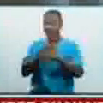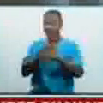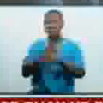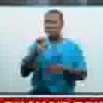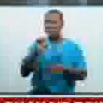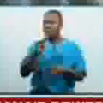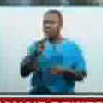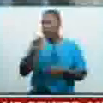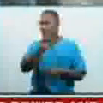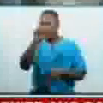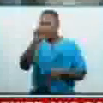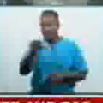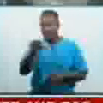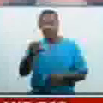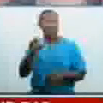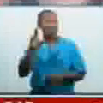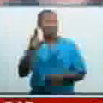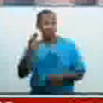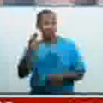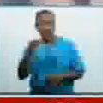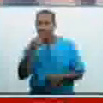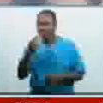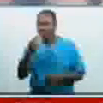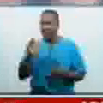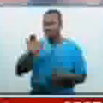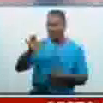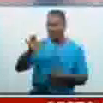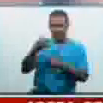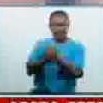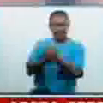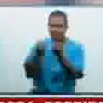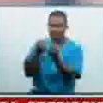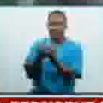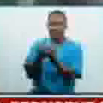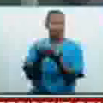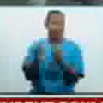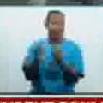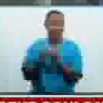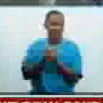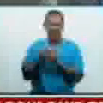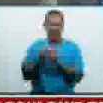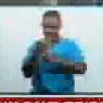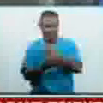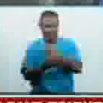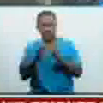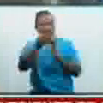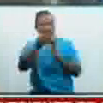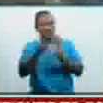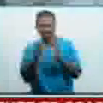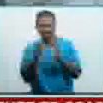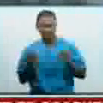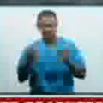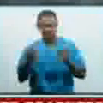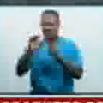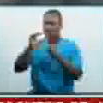Thomas Wimmer, said his country's support for the project is consistent with aspects of a foreign policy of promoting